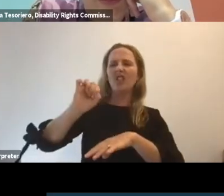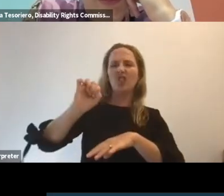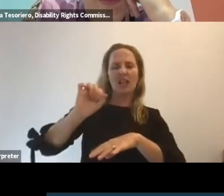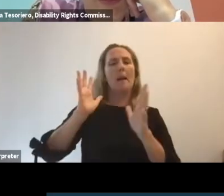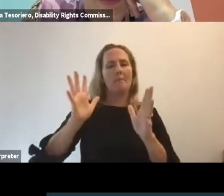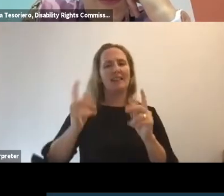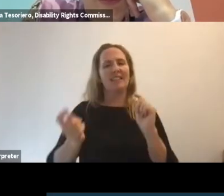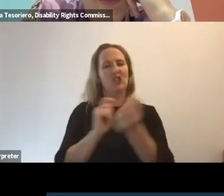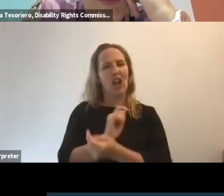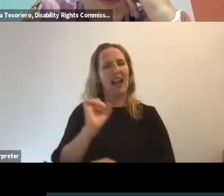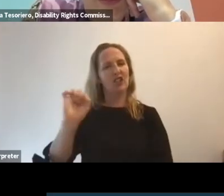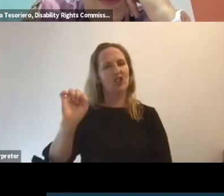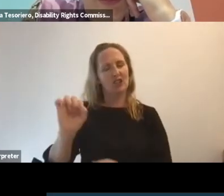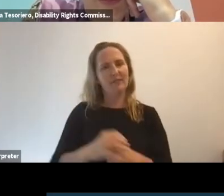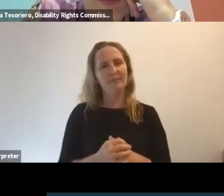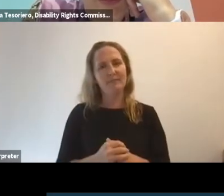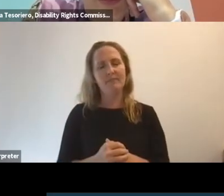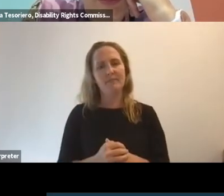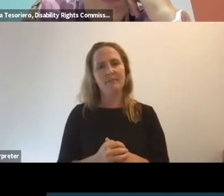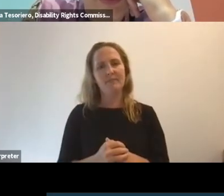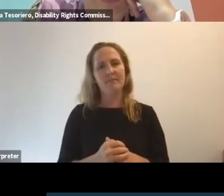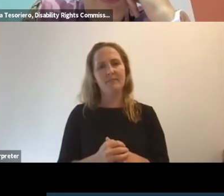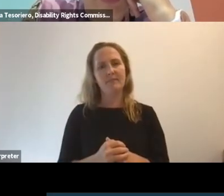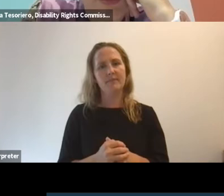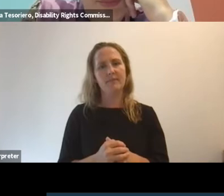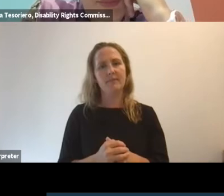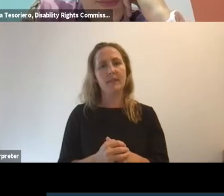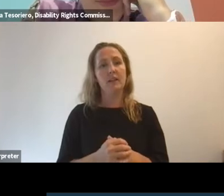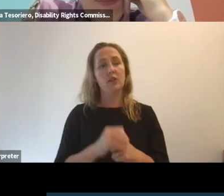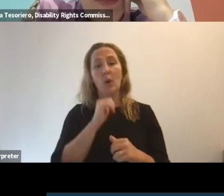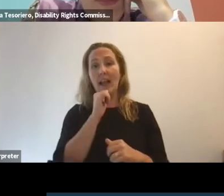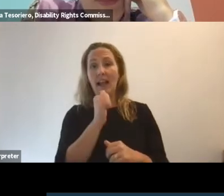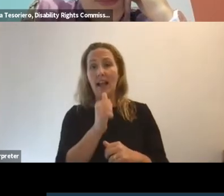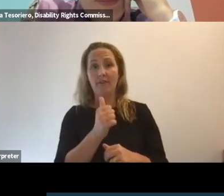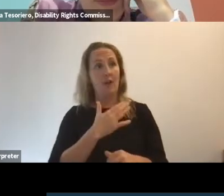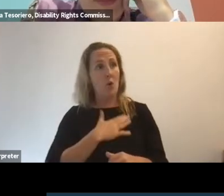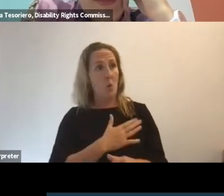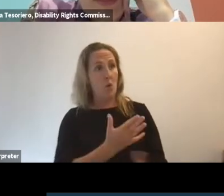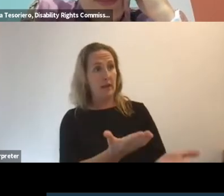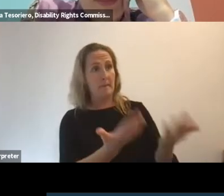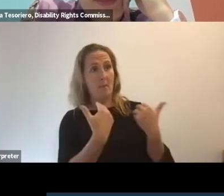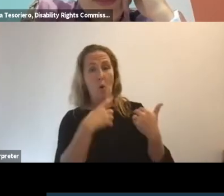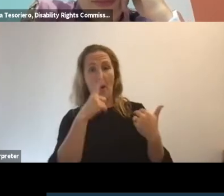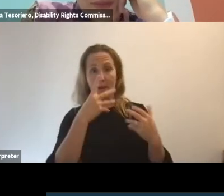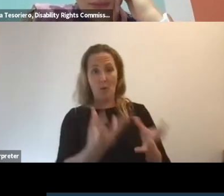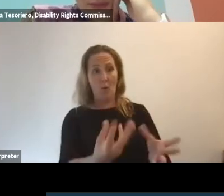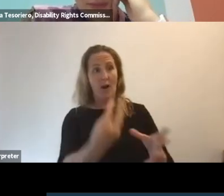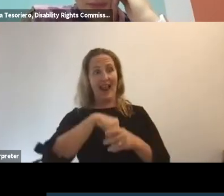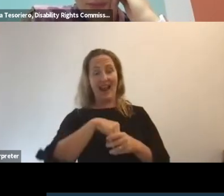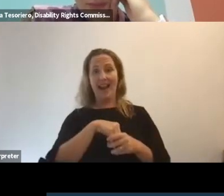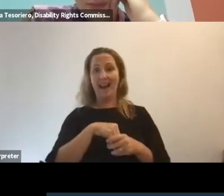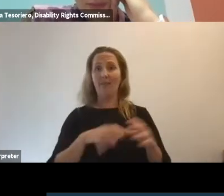So in order to bring people into an organisation, then it's